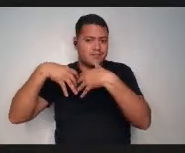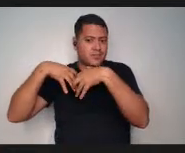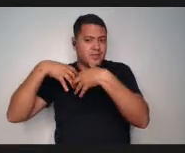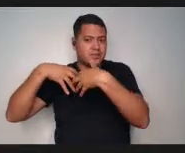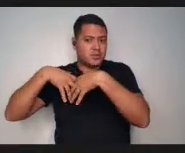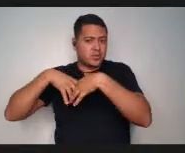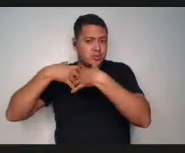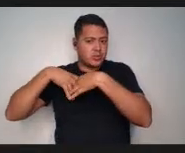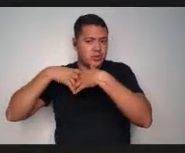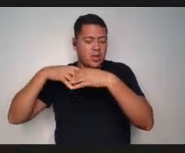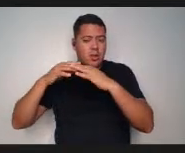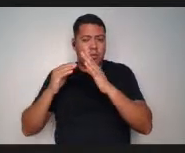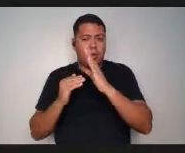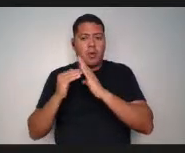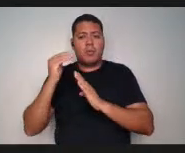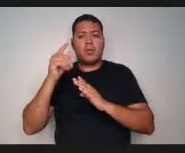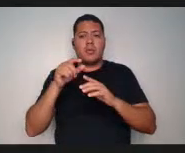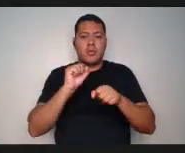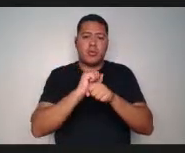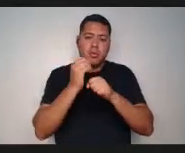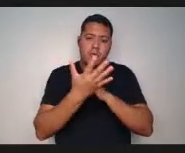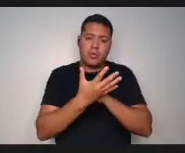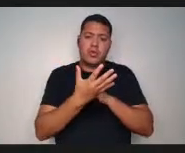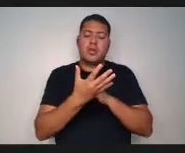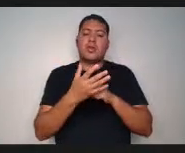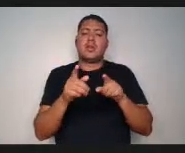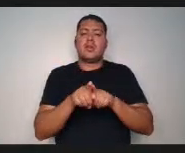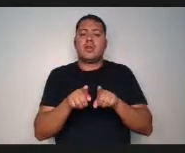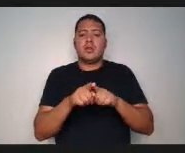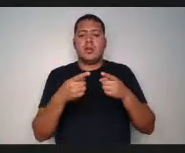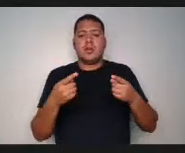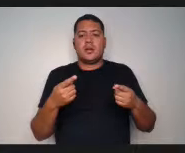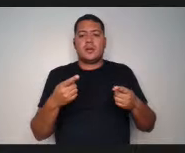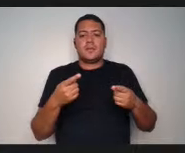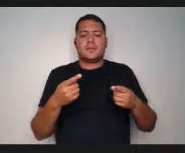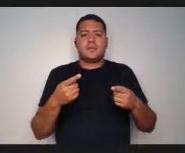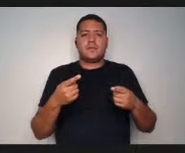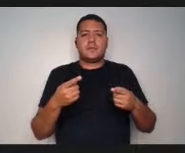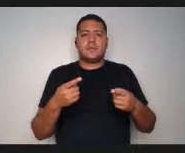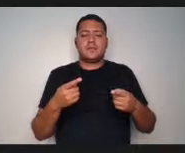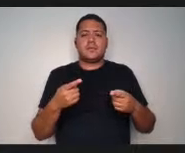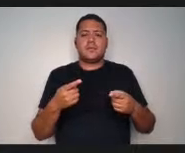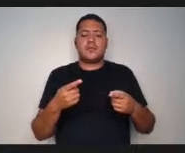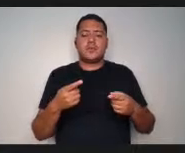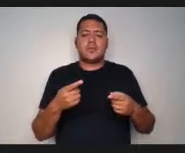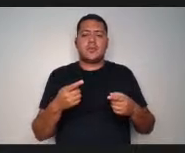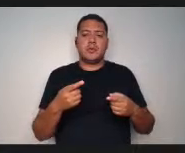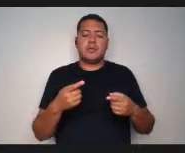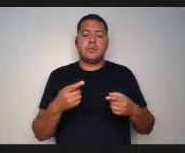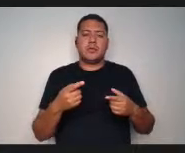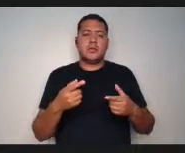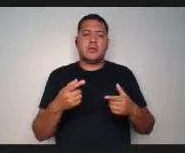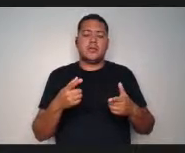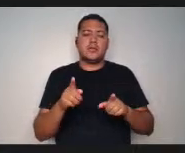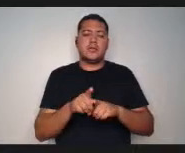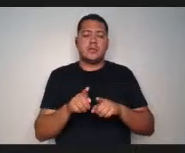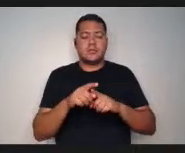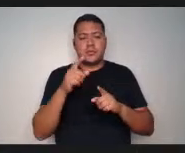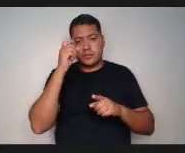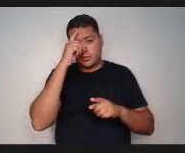system. And we've sort of discussed the mechanisms of that and how these kinds of